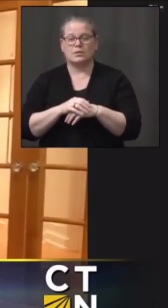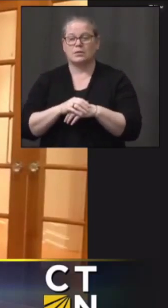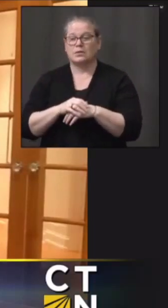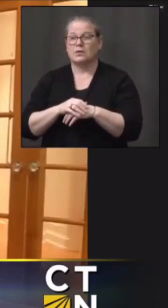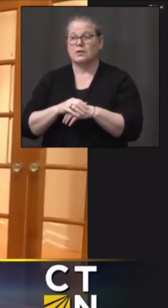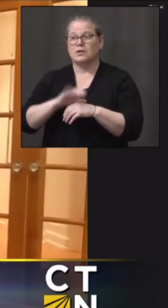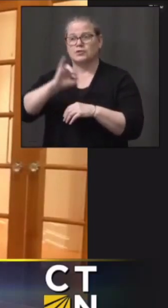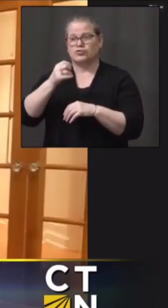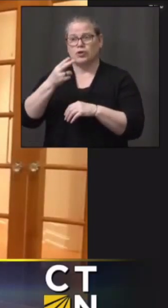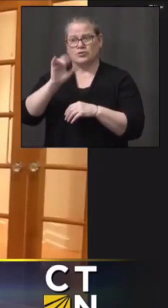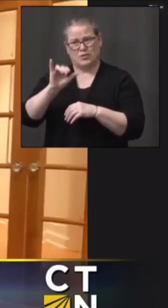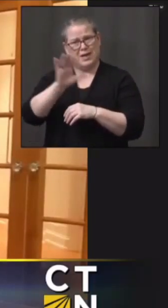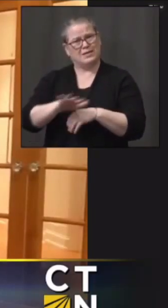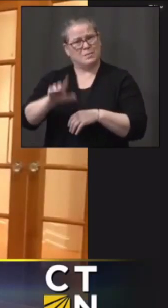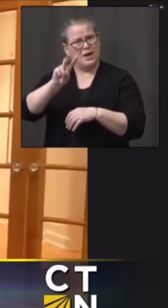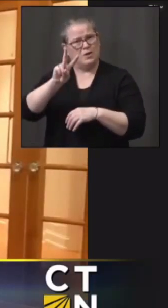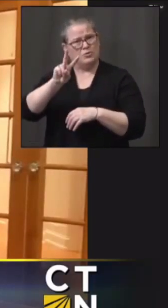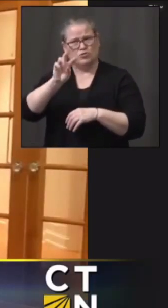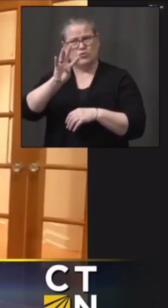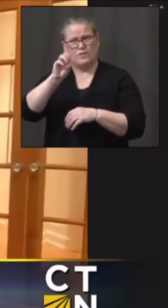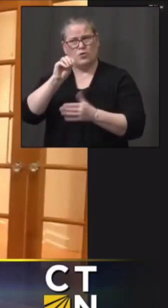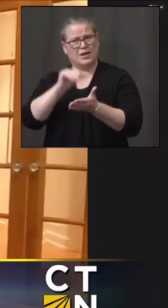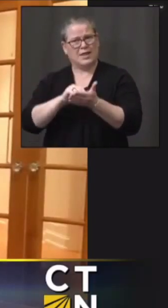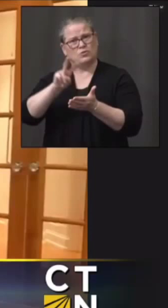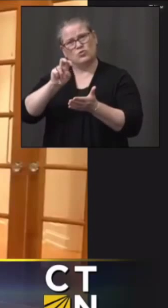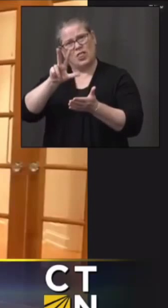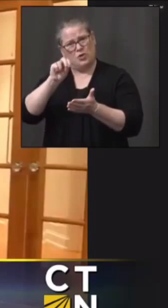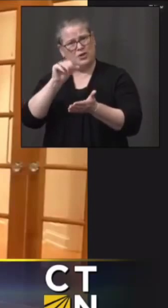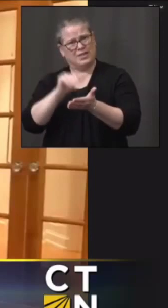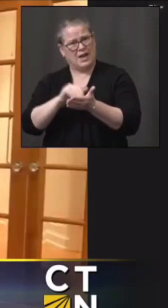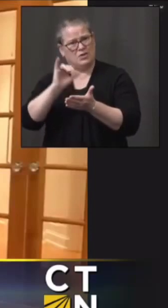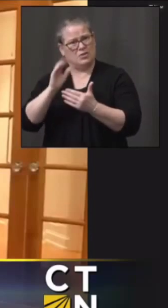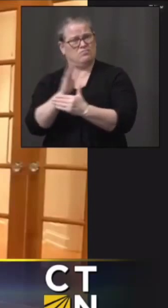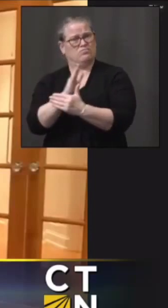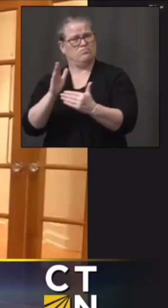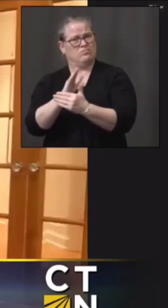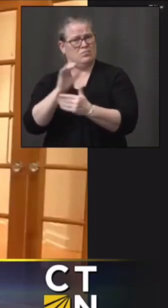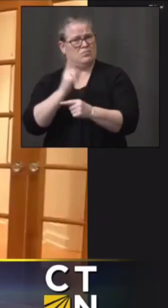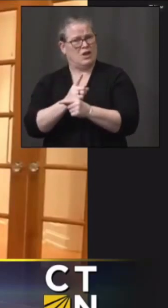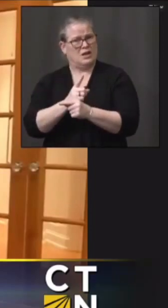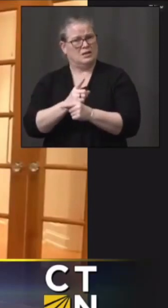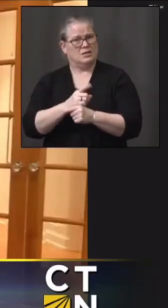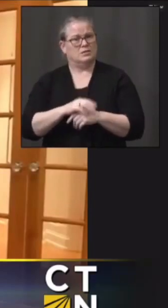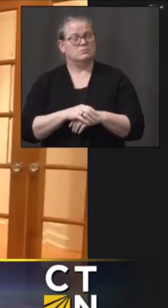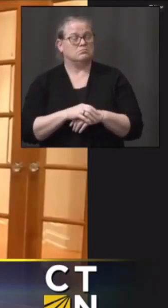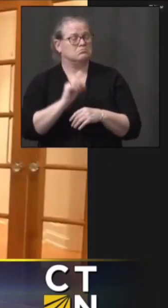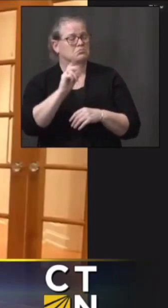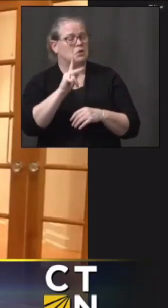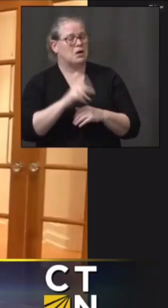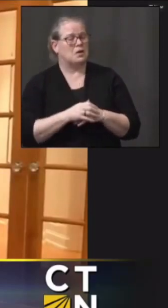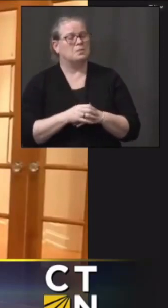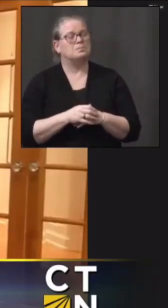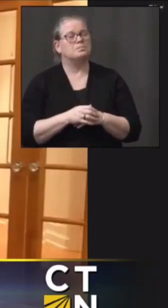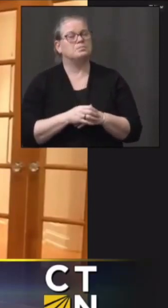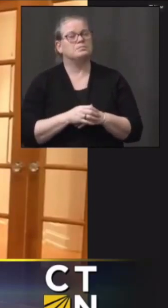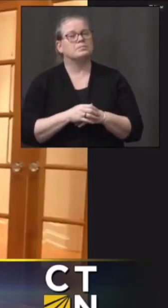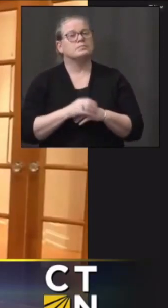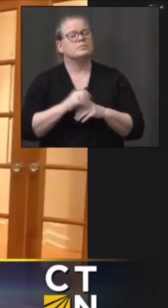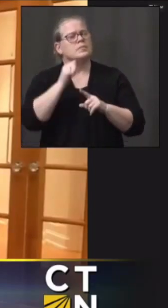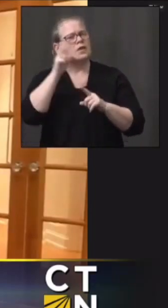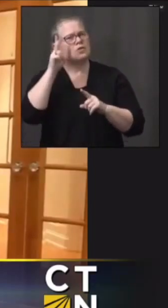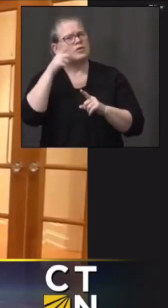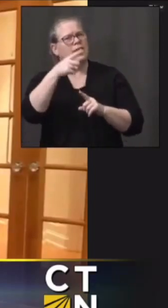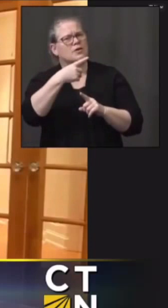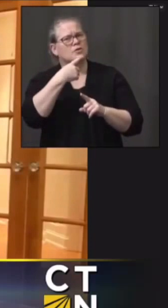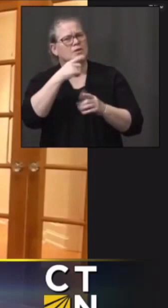240,000, 230,000, 240,000 in that range, right? Yeah, okay. All right. And then I believe you said the other day that 1 million